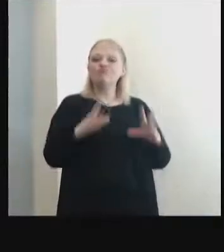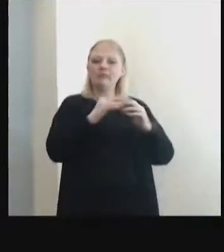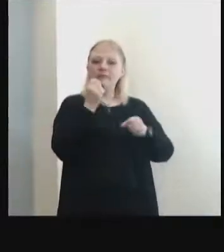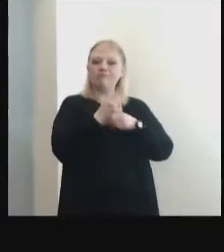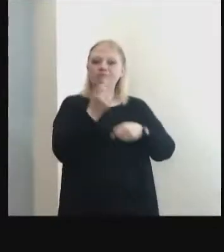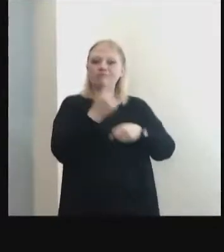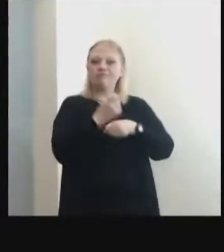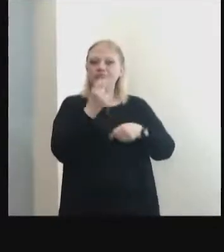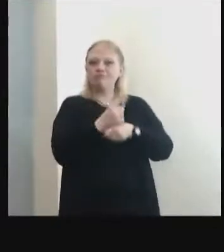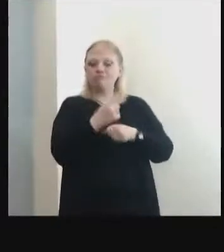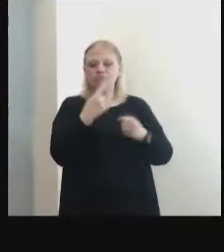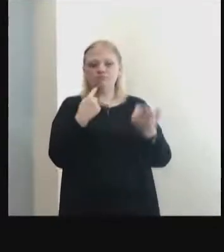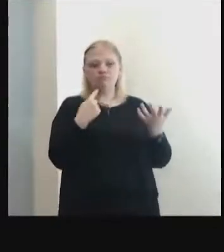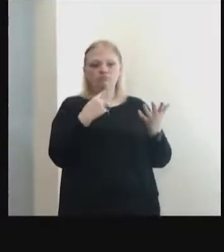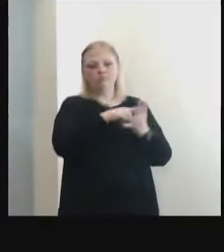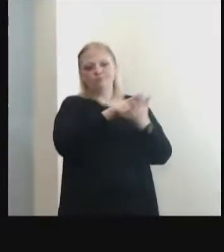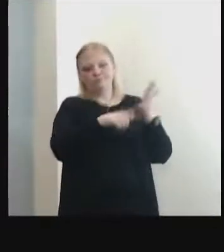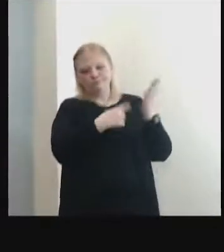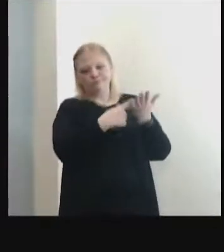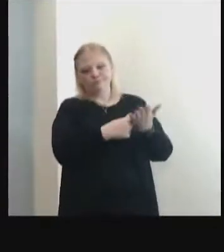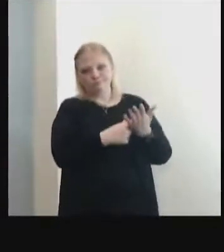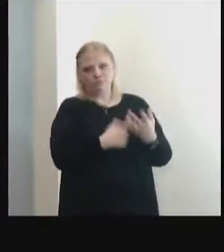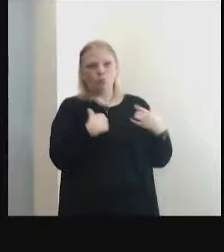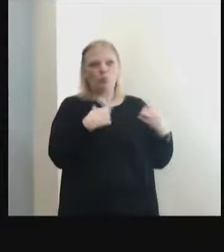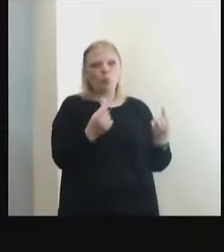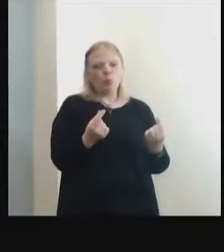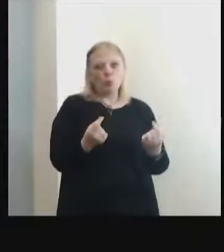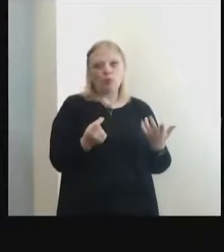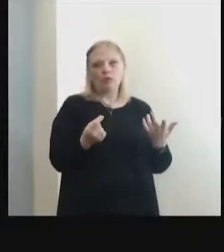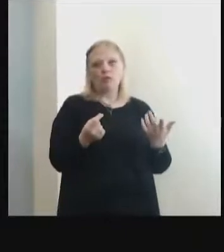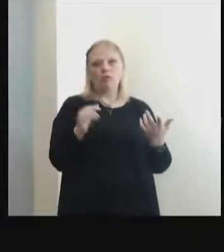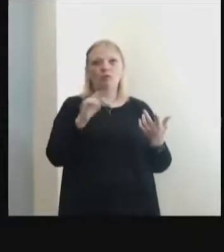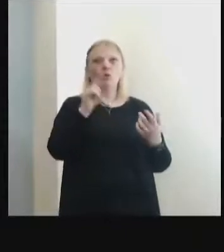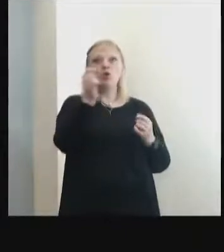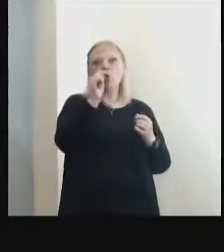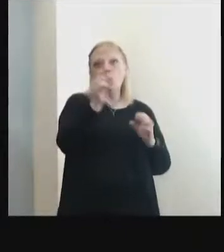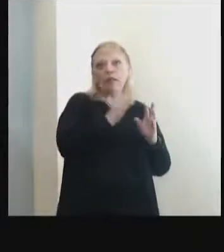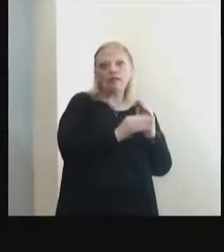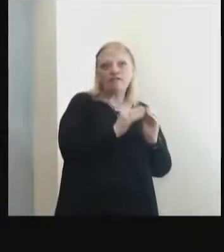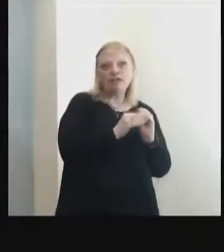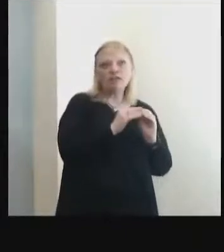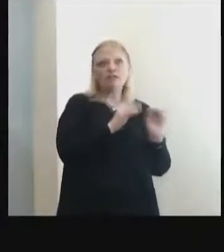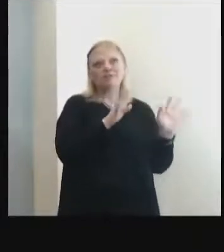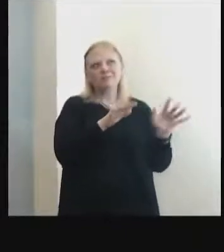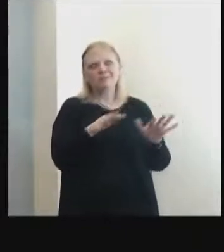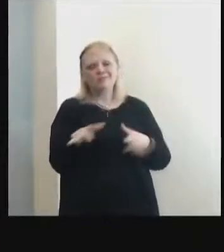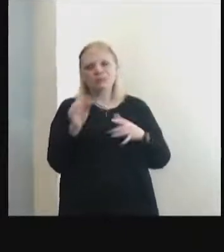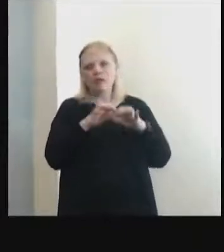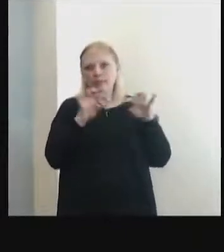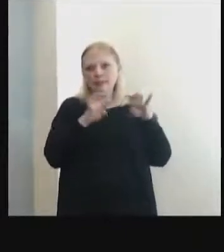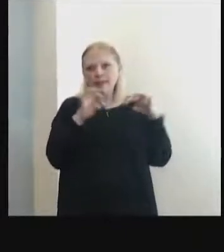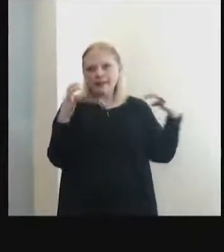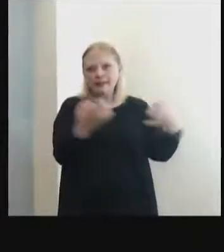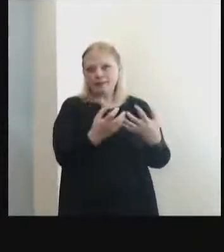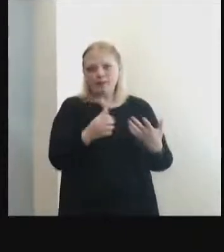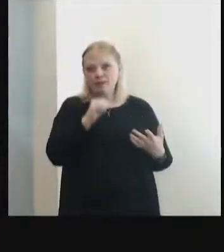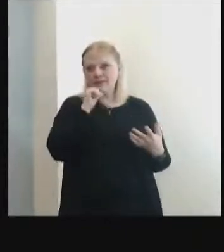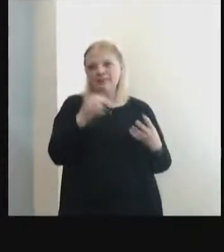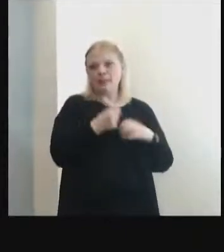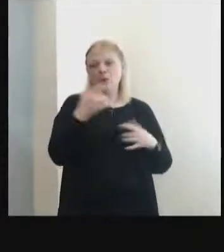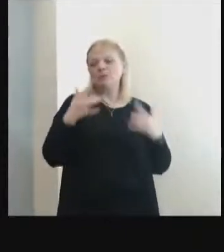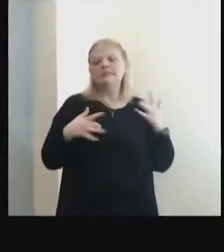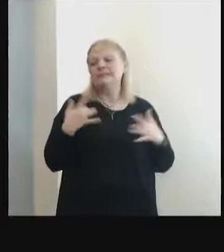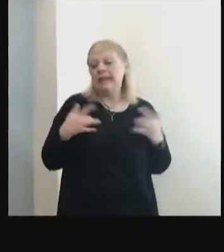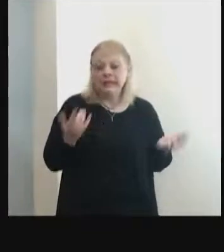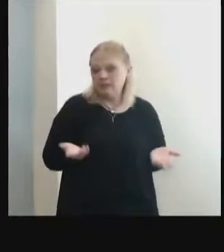annually to go through things that we're doing, like what toilets are we fixing and things like that at the stadium. Not the most exciting